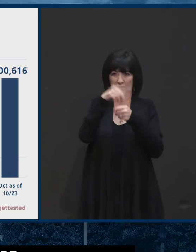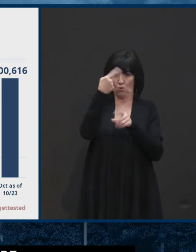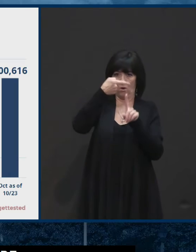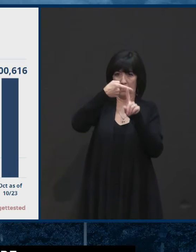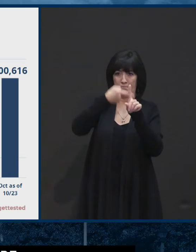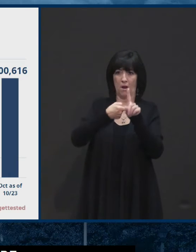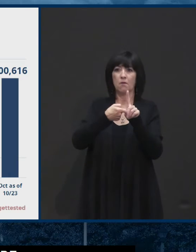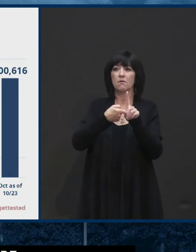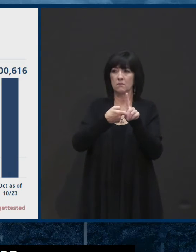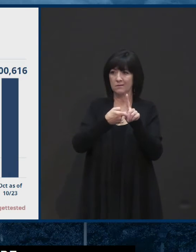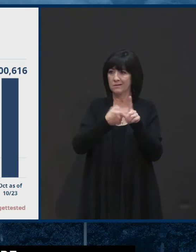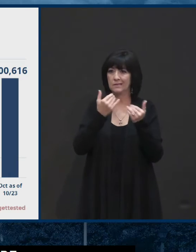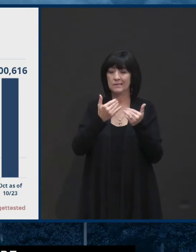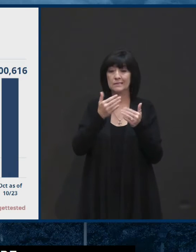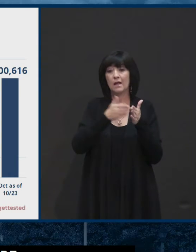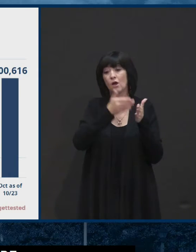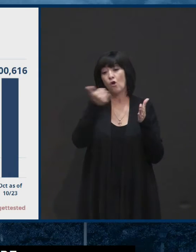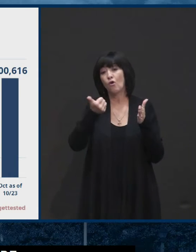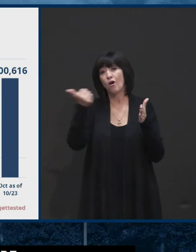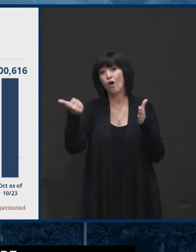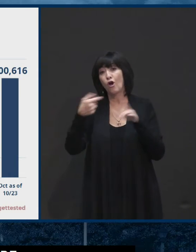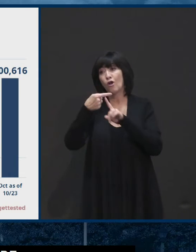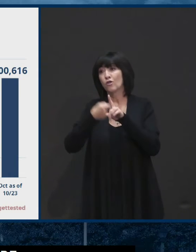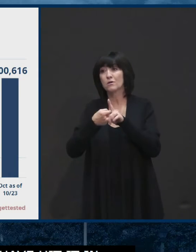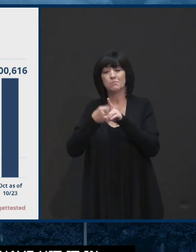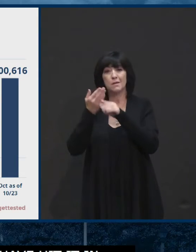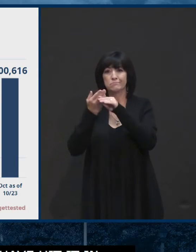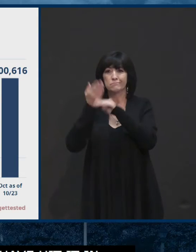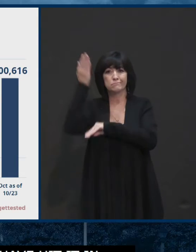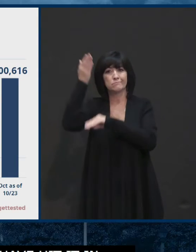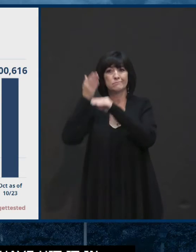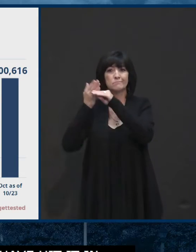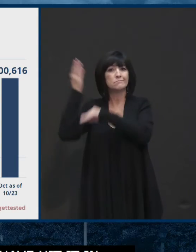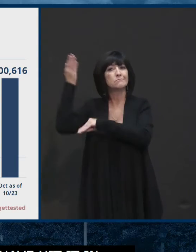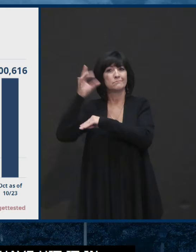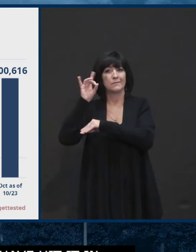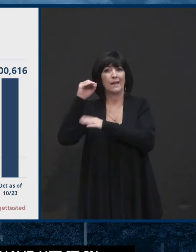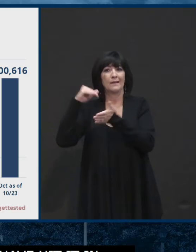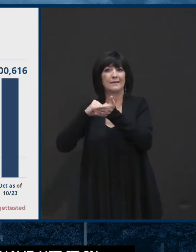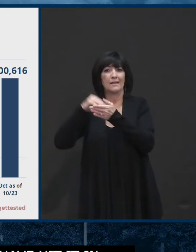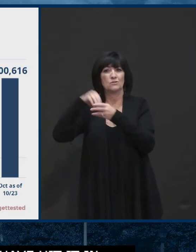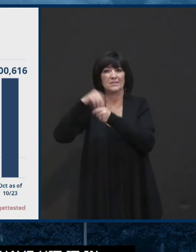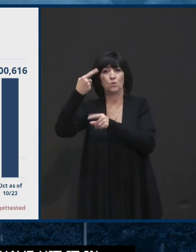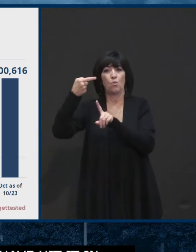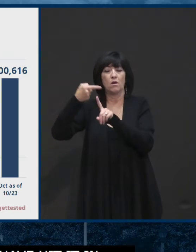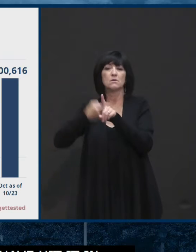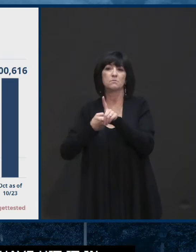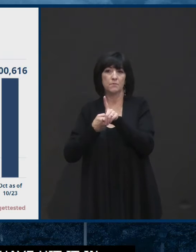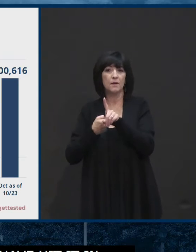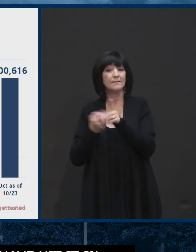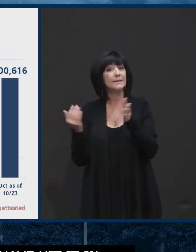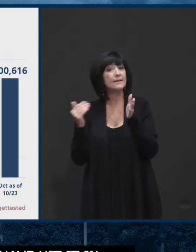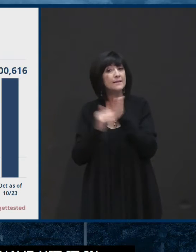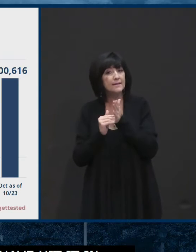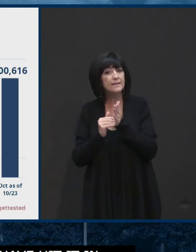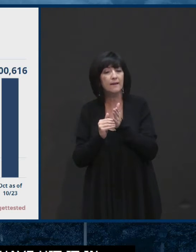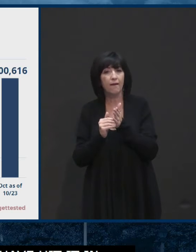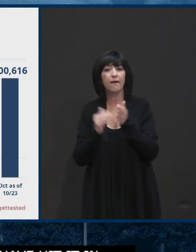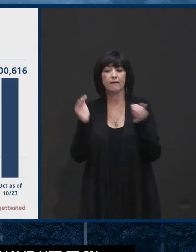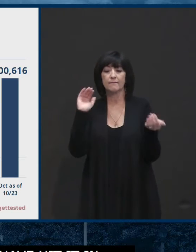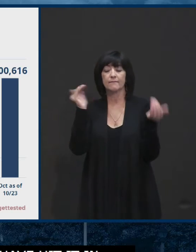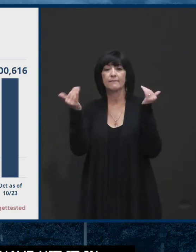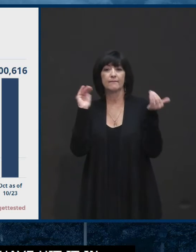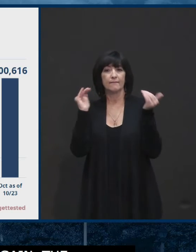well over already in October. And again, the relevance of that to the number of positive